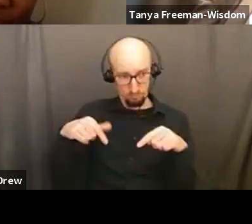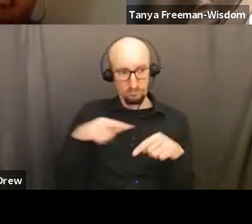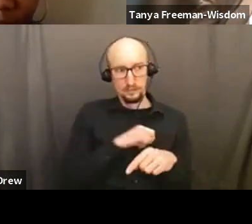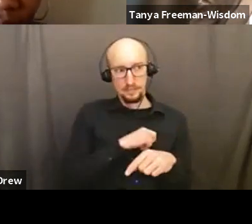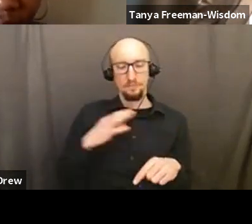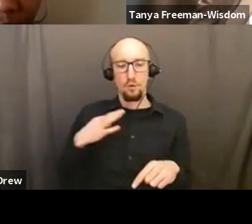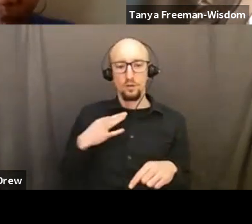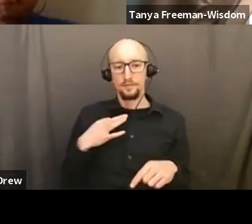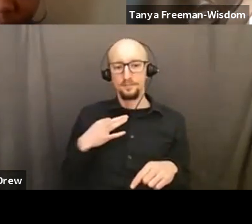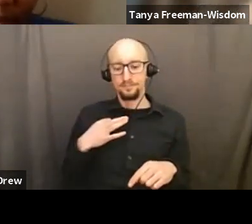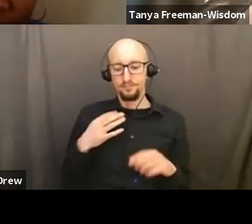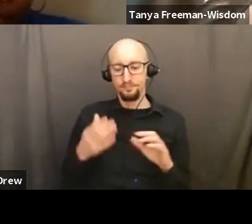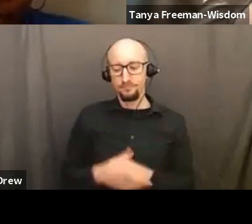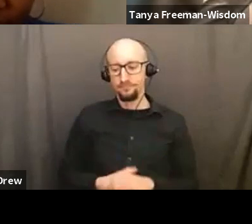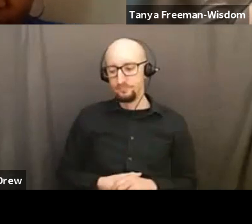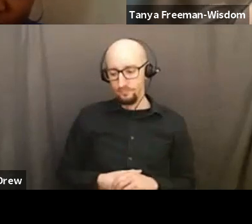force